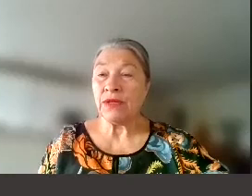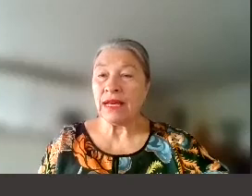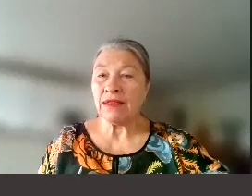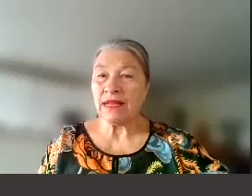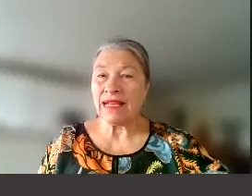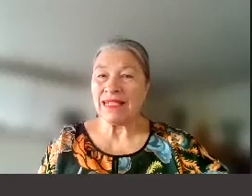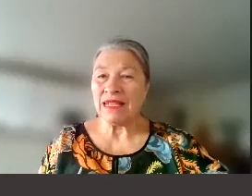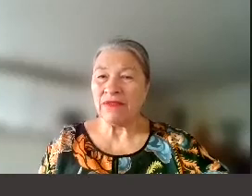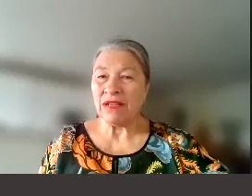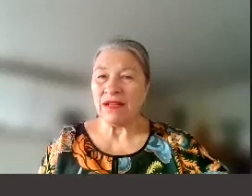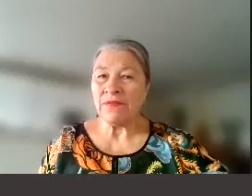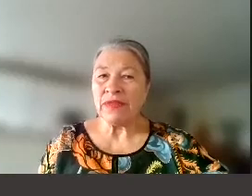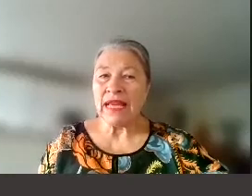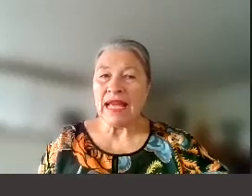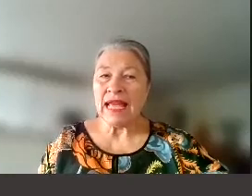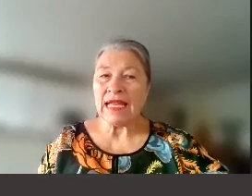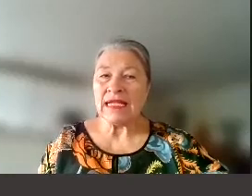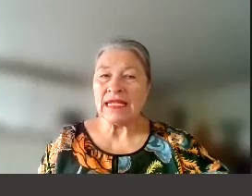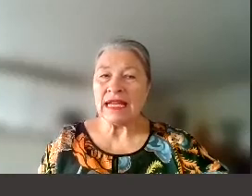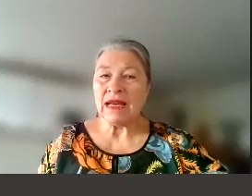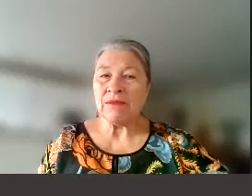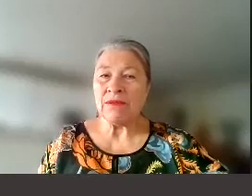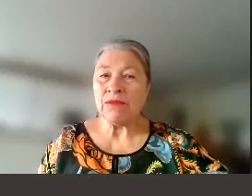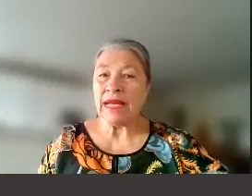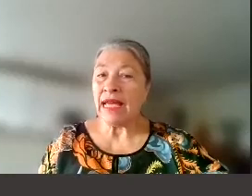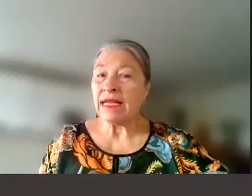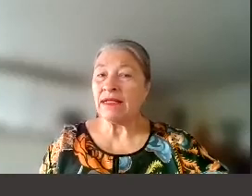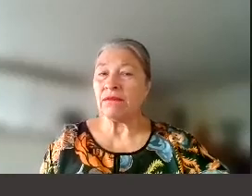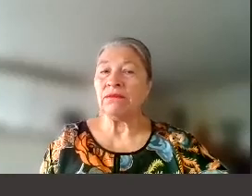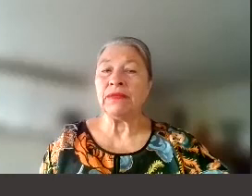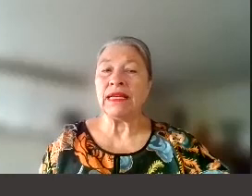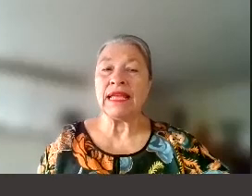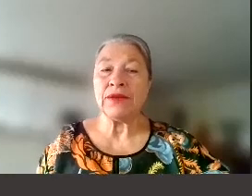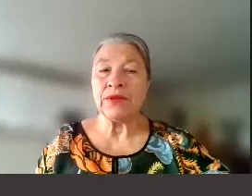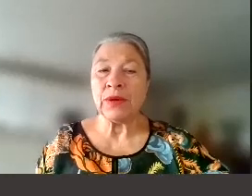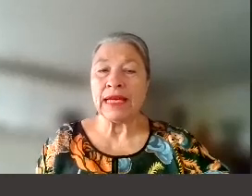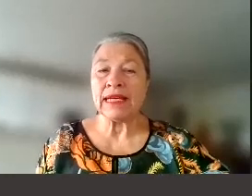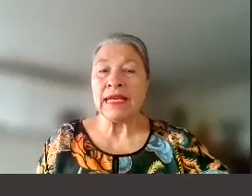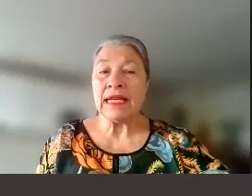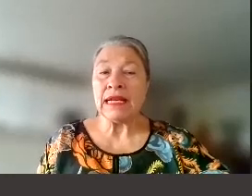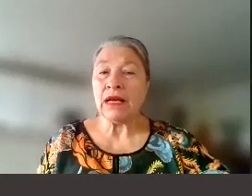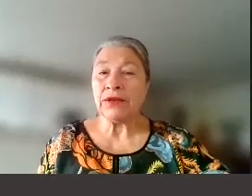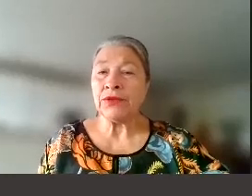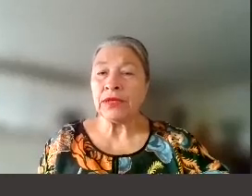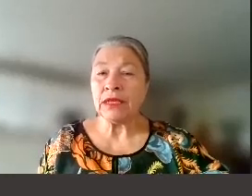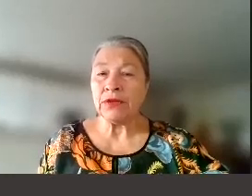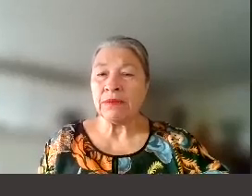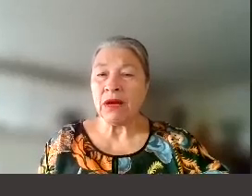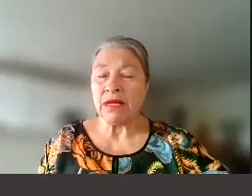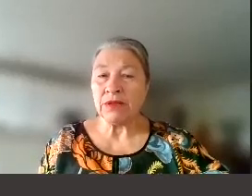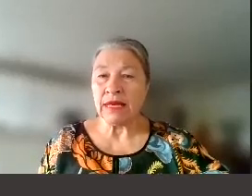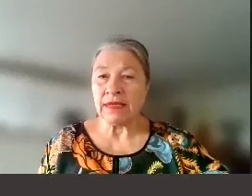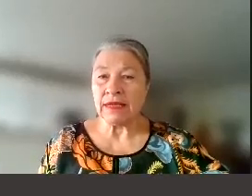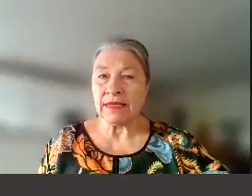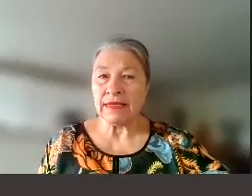in 2011. And we had another earthquake in Kaikoura, close